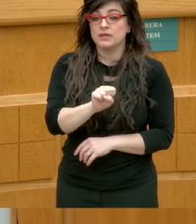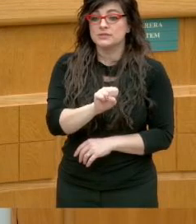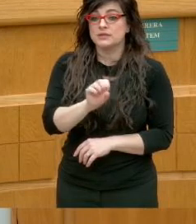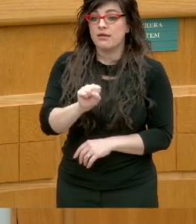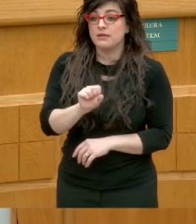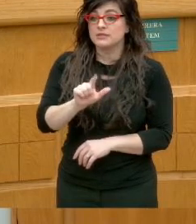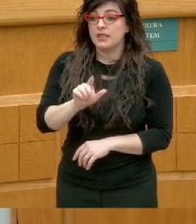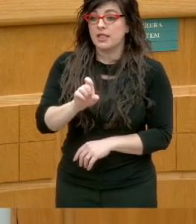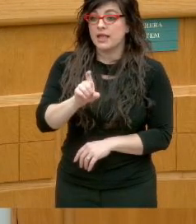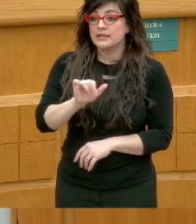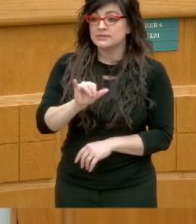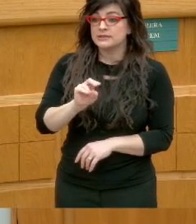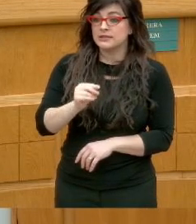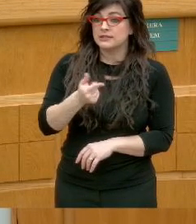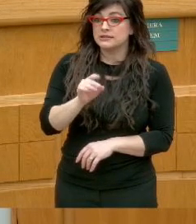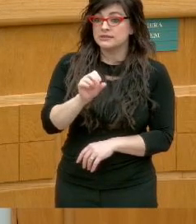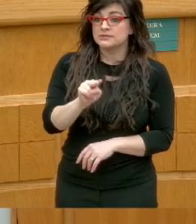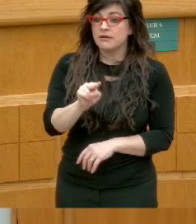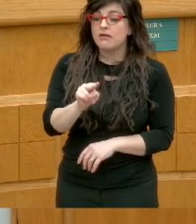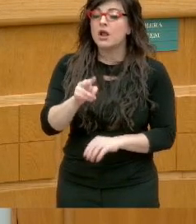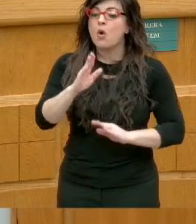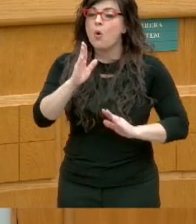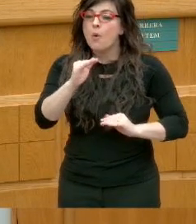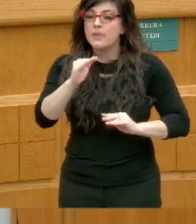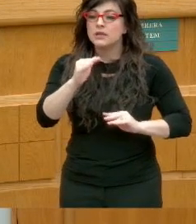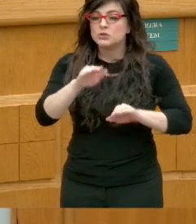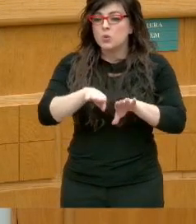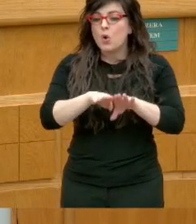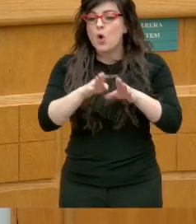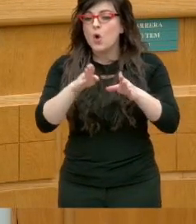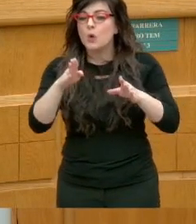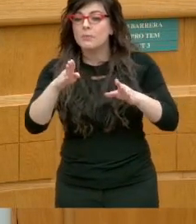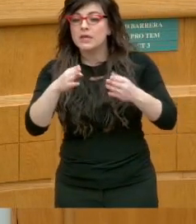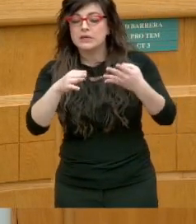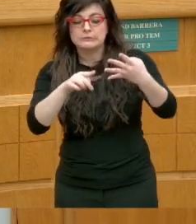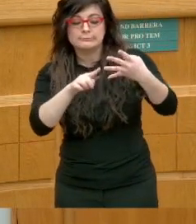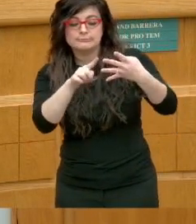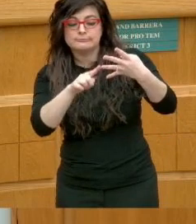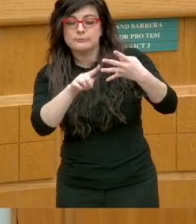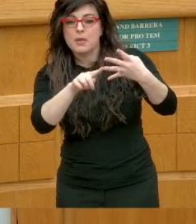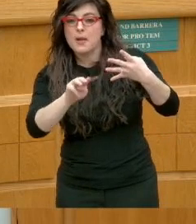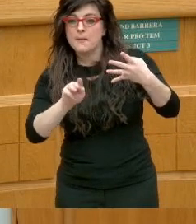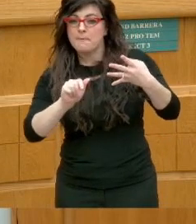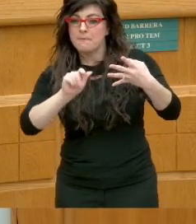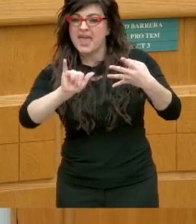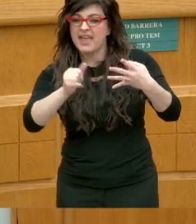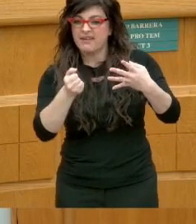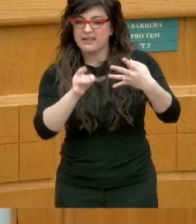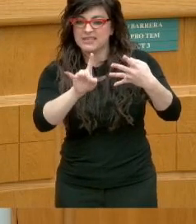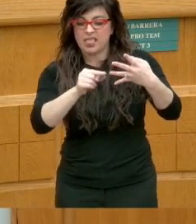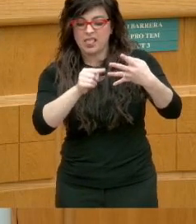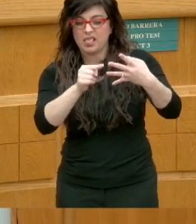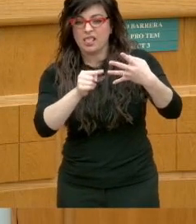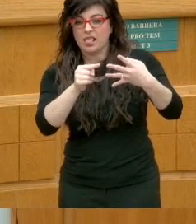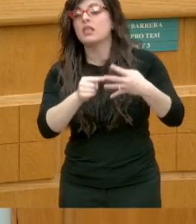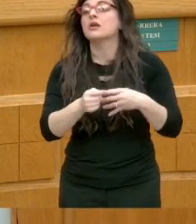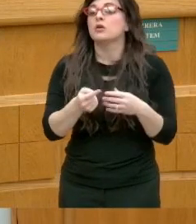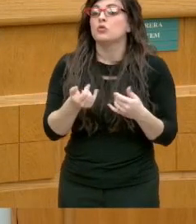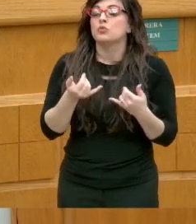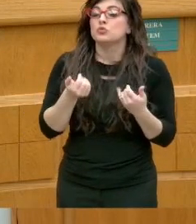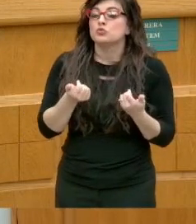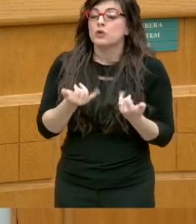looking at mid-May to potentially reopen, May 18. They're in the process of doing some improvements to the interior of the USS